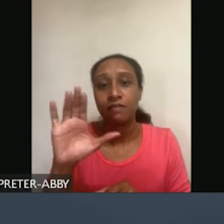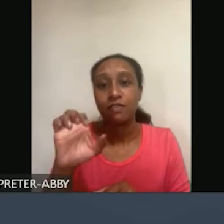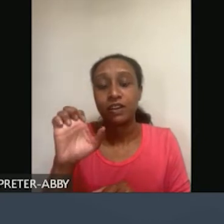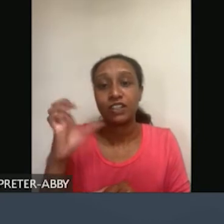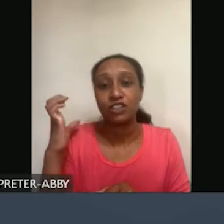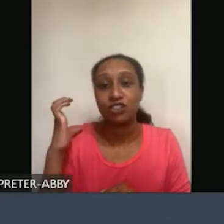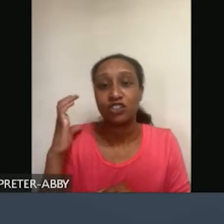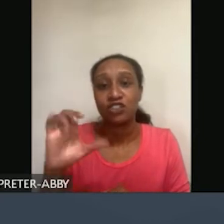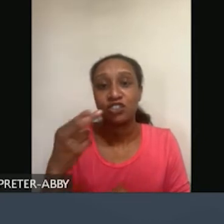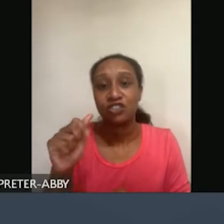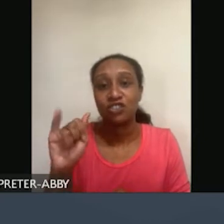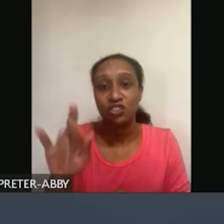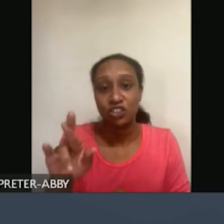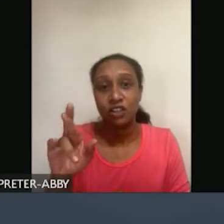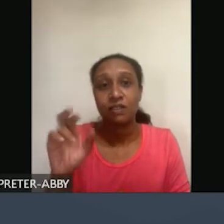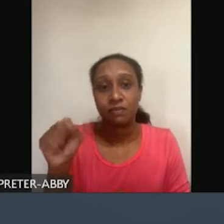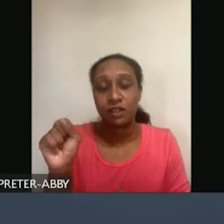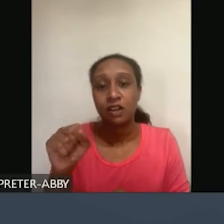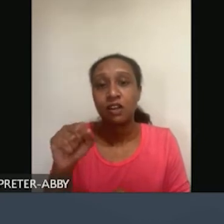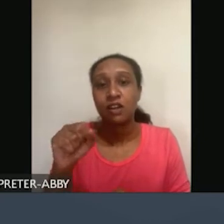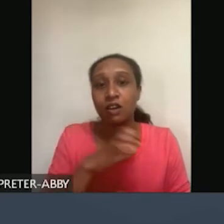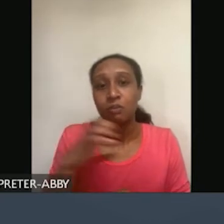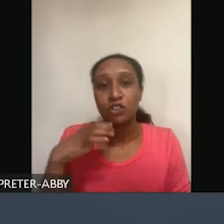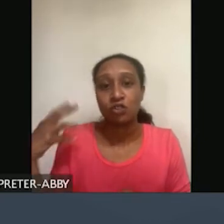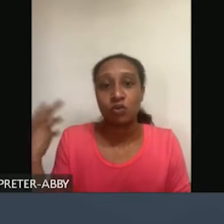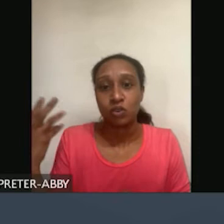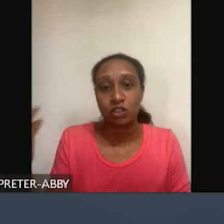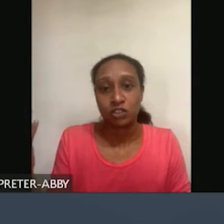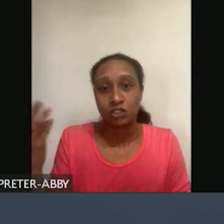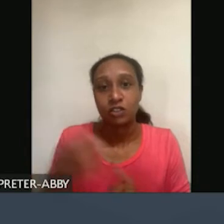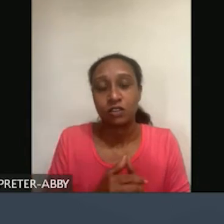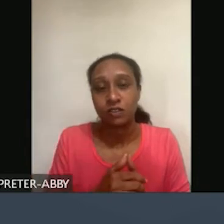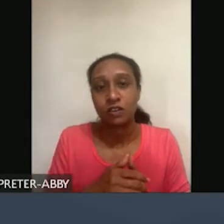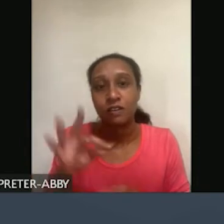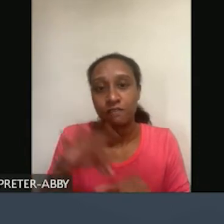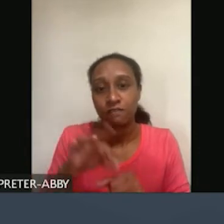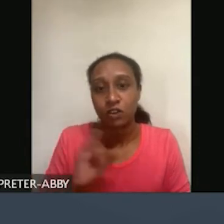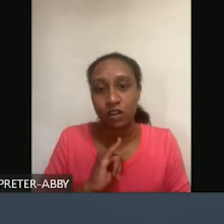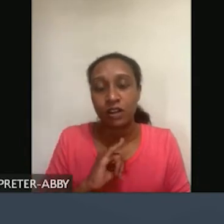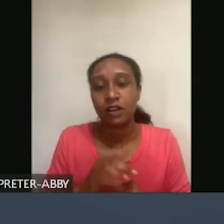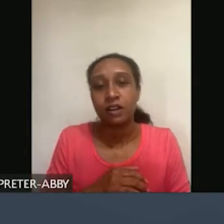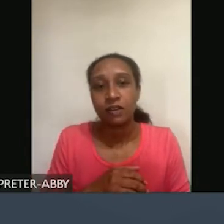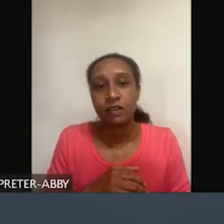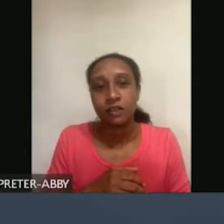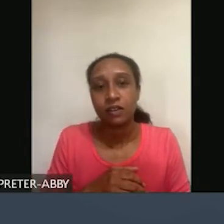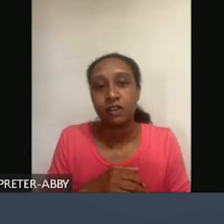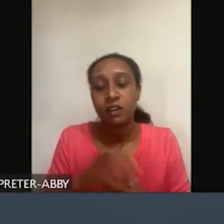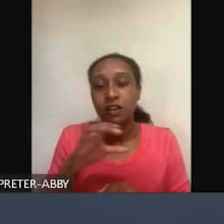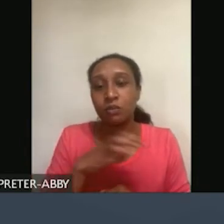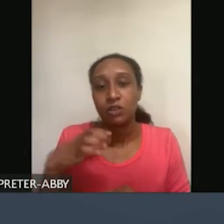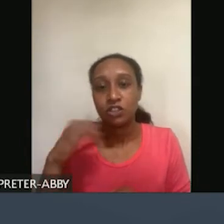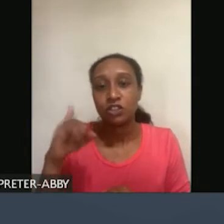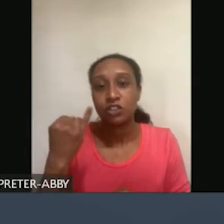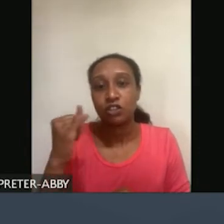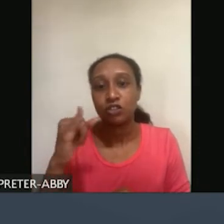Vote aye. Commissioner Washington? Vote aye. Commissioner Dorner? Vote aye.